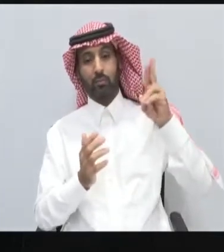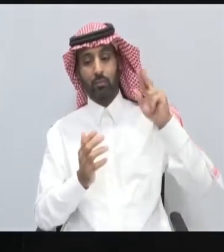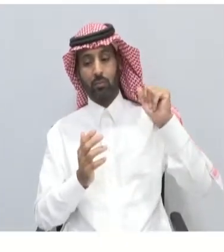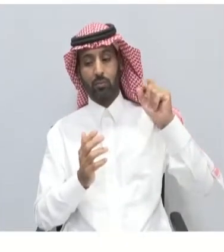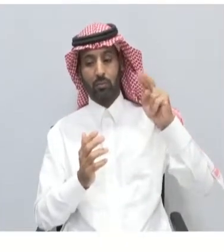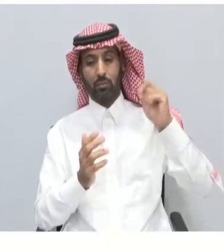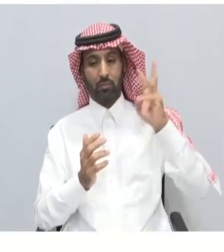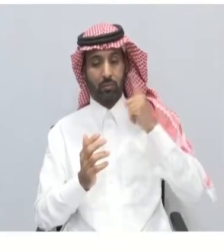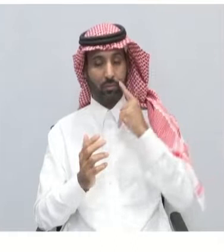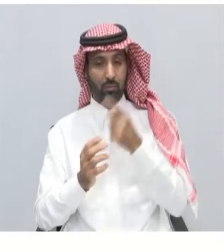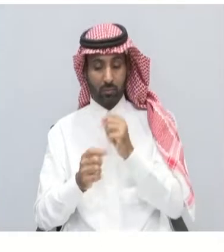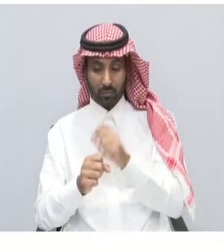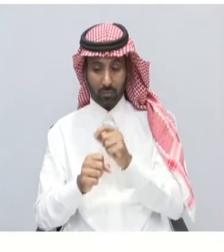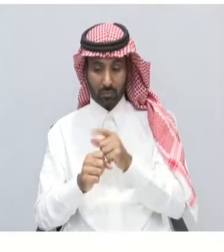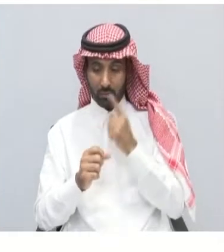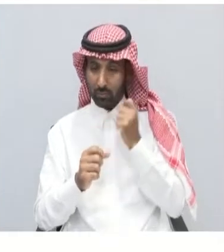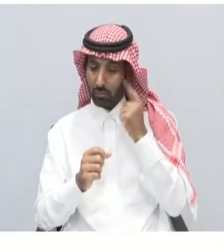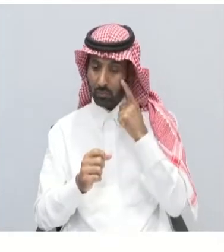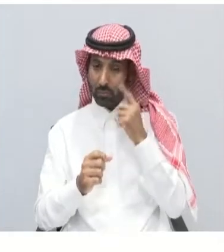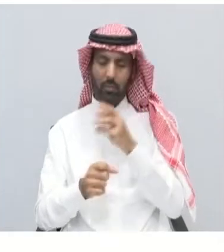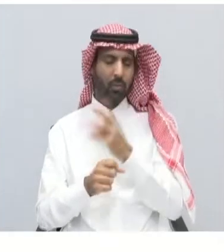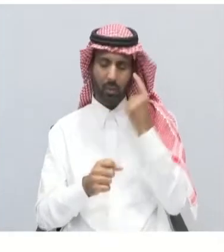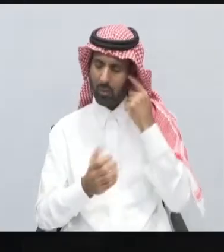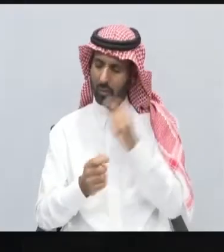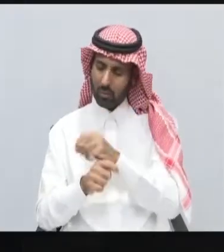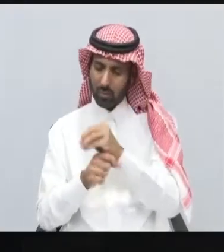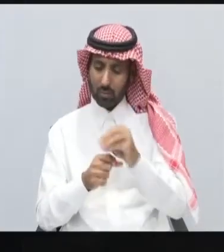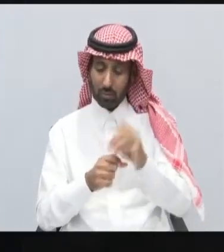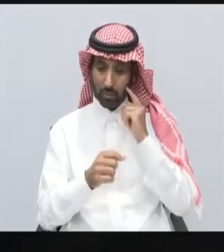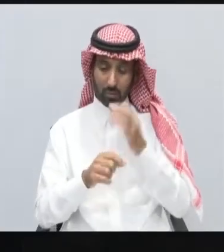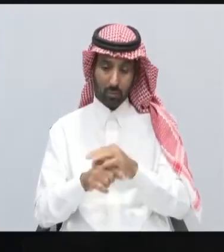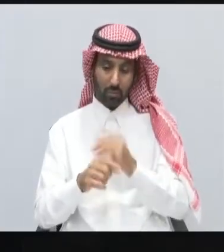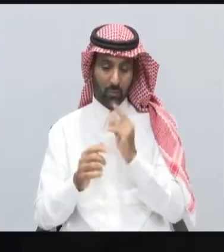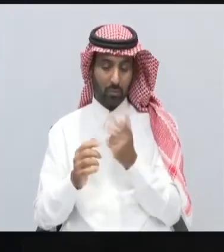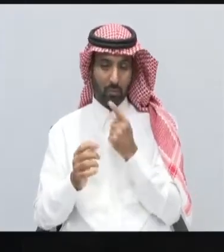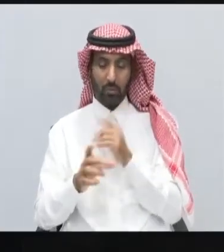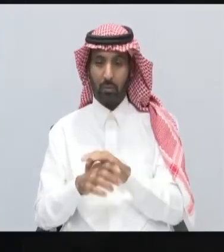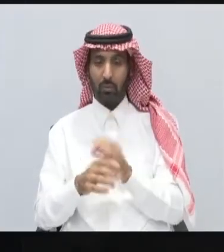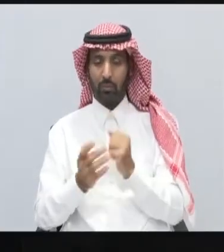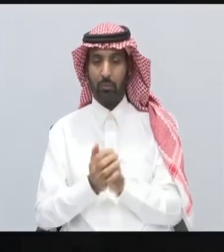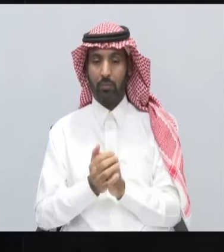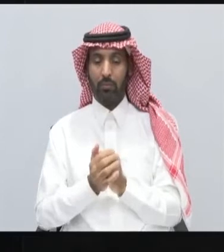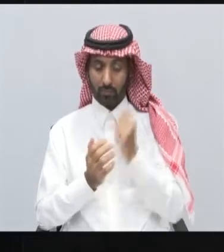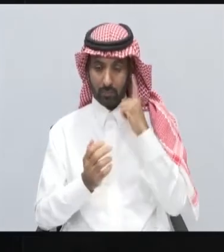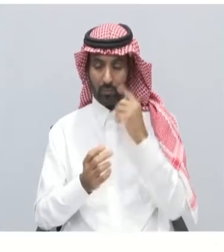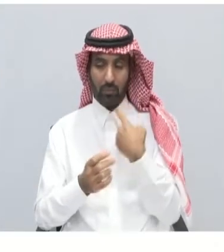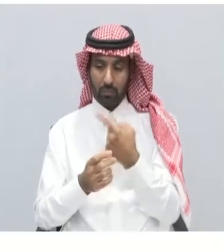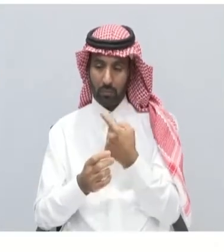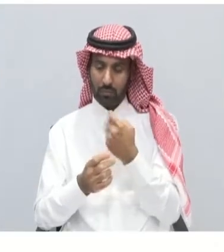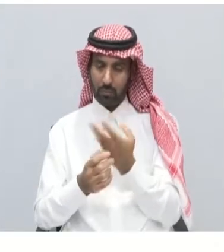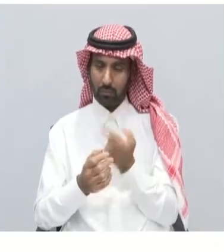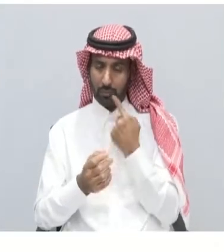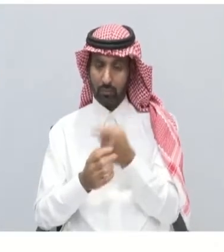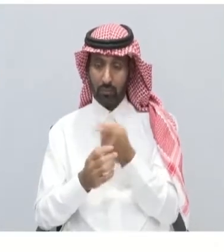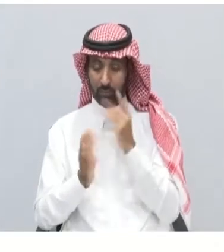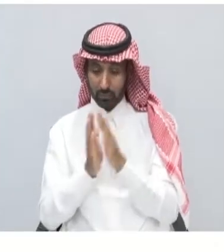can express their opinion. You can tell other people about your opinion. And we can see here in